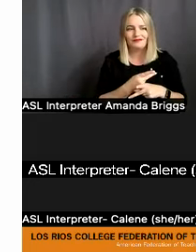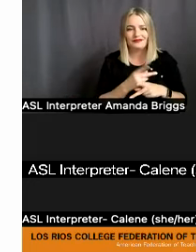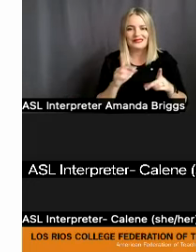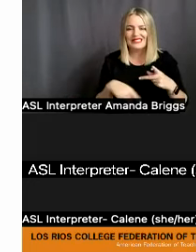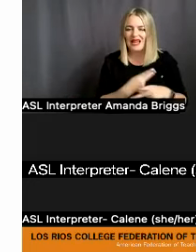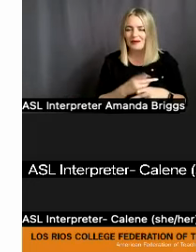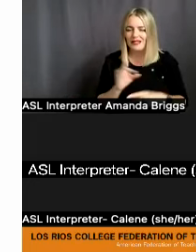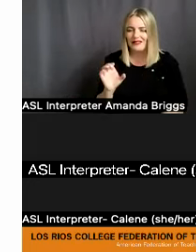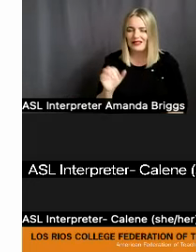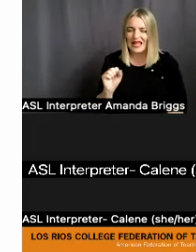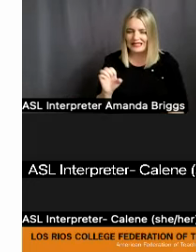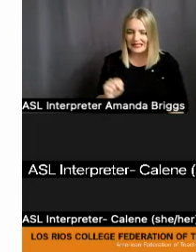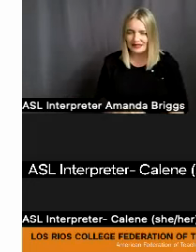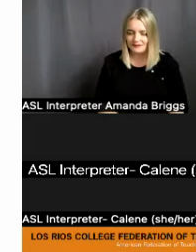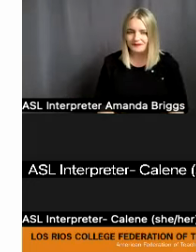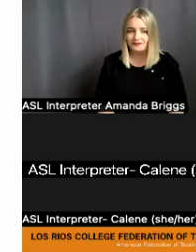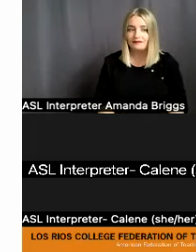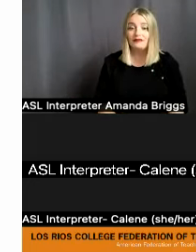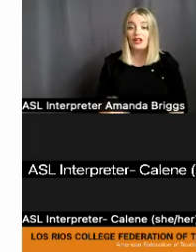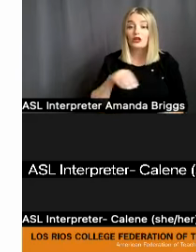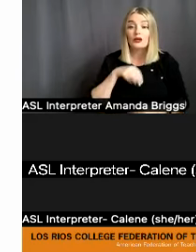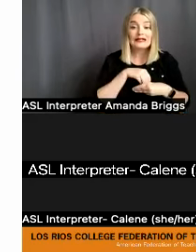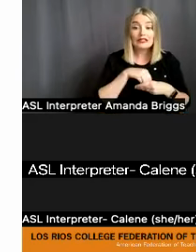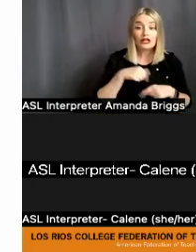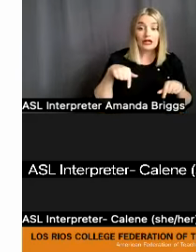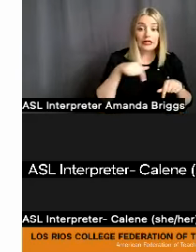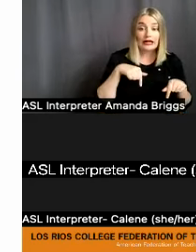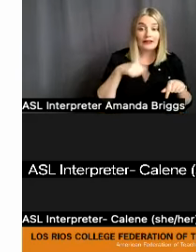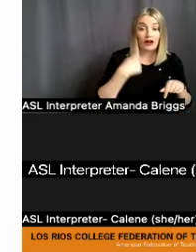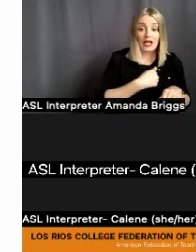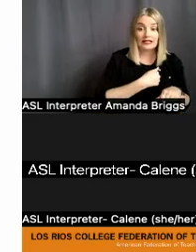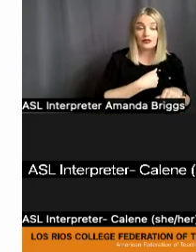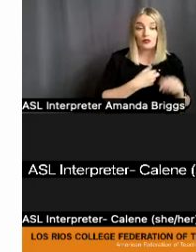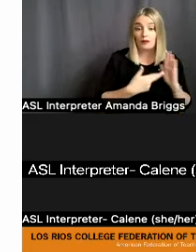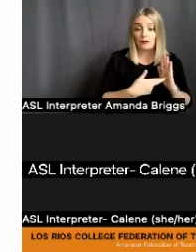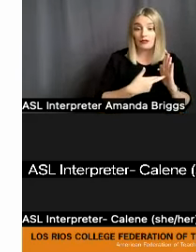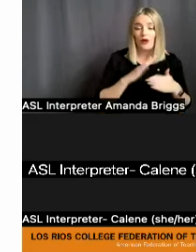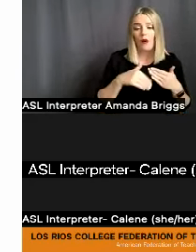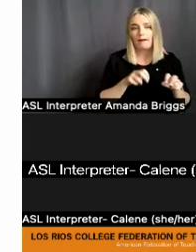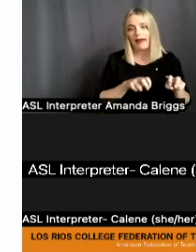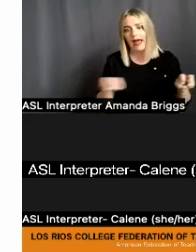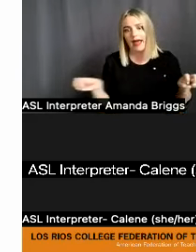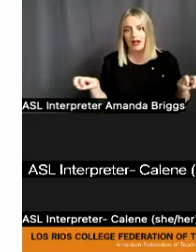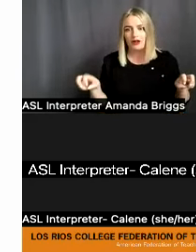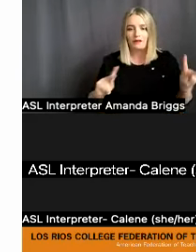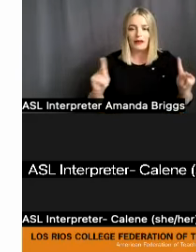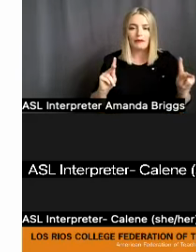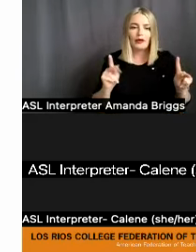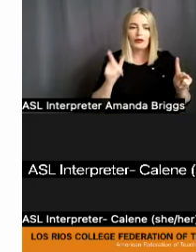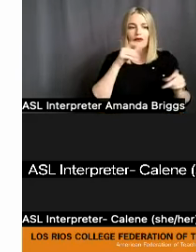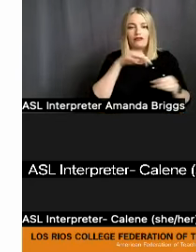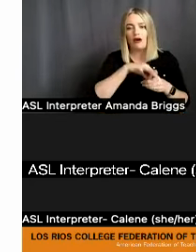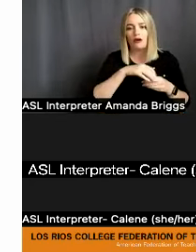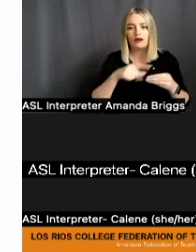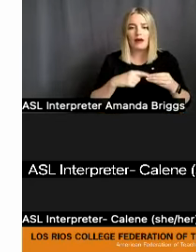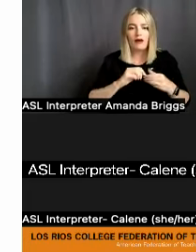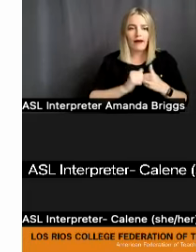of cases. And also internally to us, when we do representation, we have a whole panel of people who vote on how to